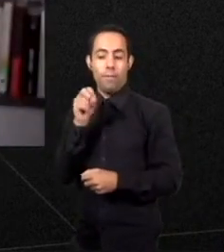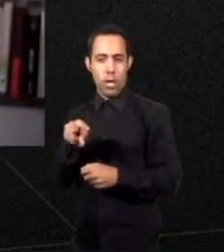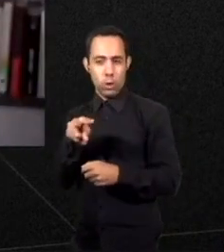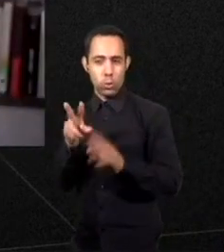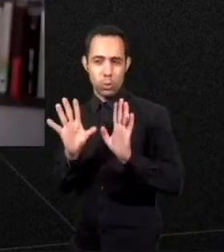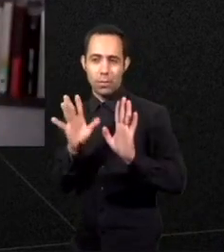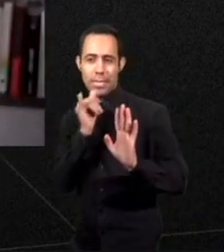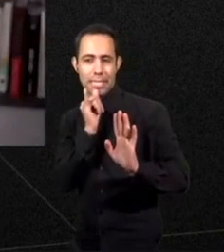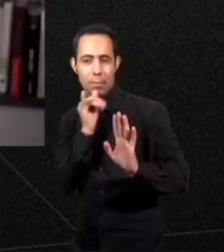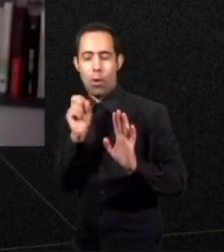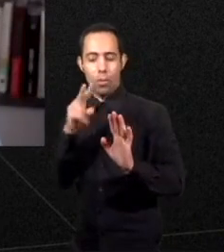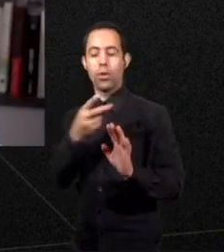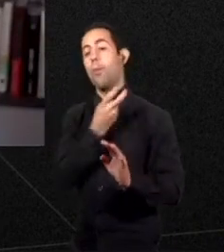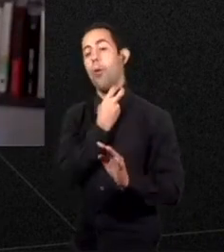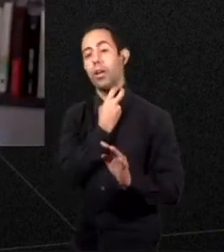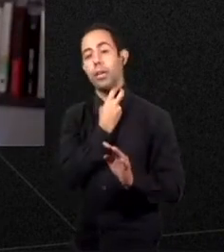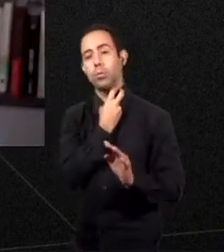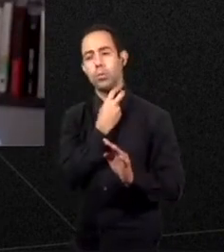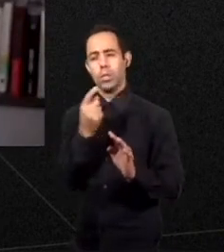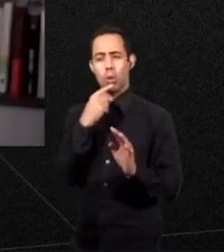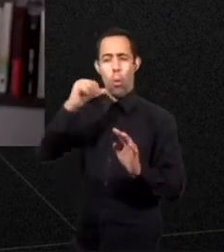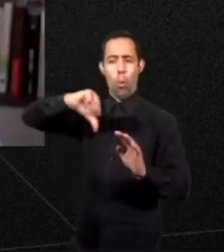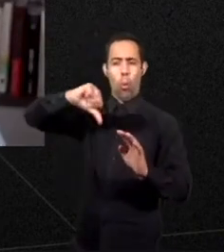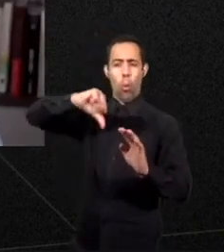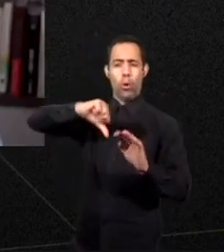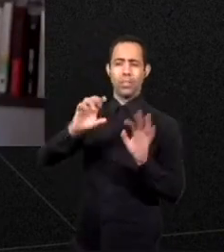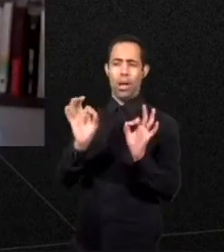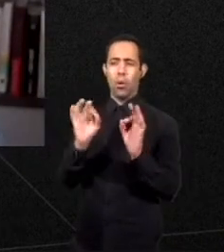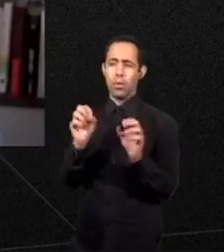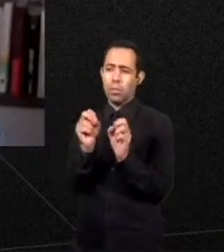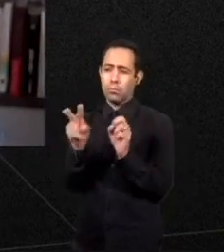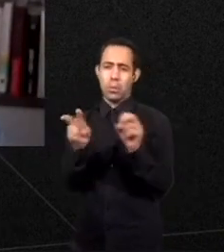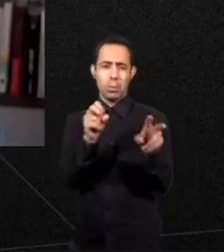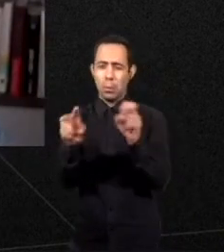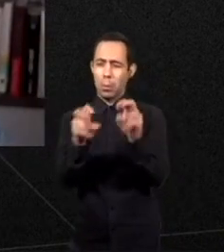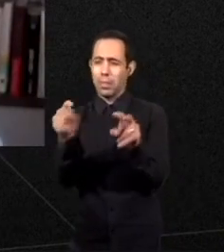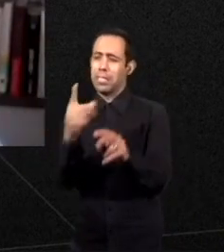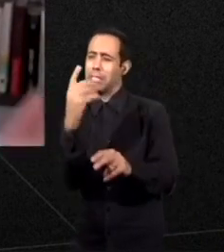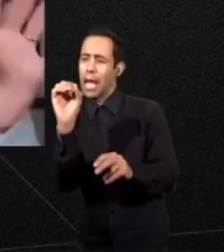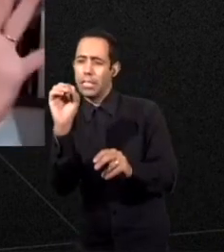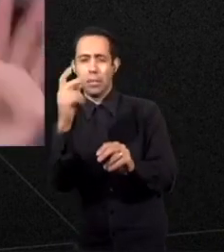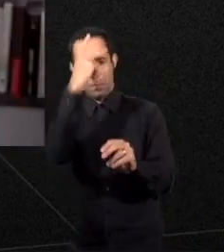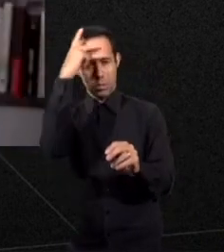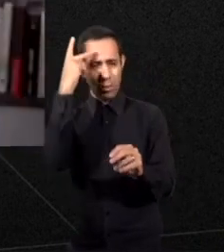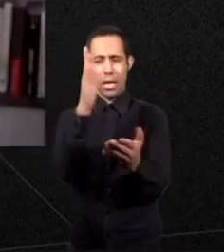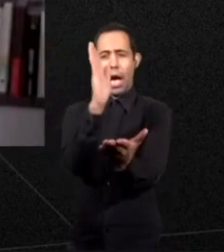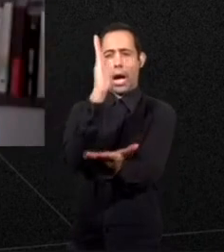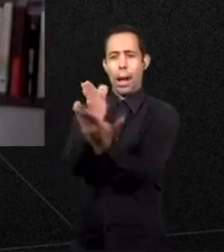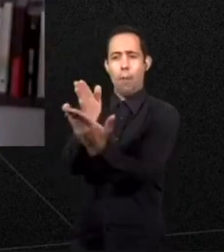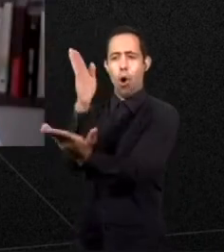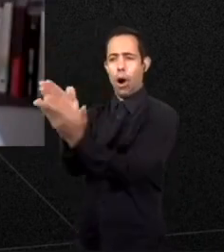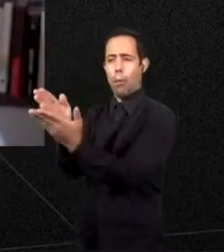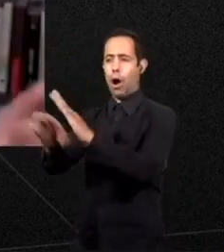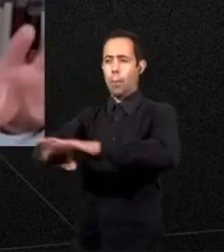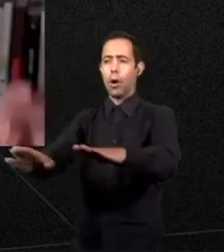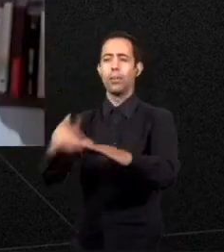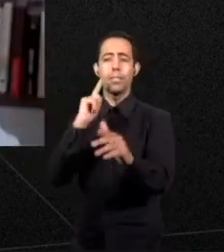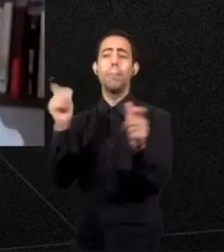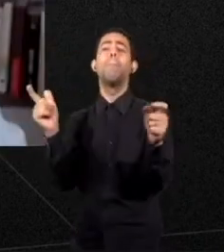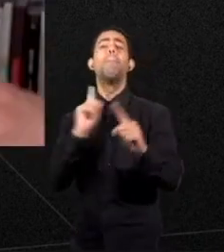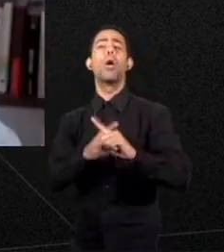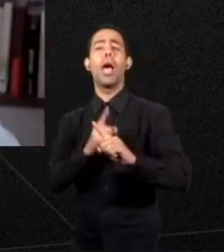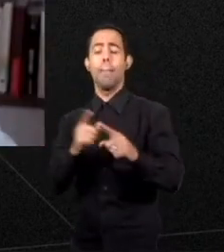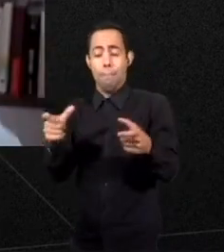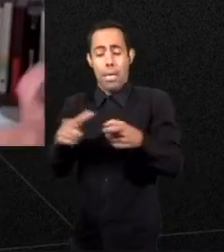sick. Maybe you infect 10 other people, but that's it. It's over. Once you have agriculture and people living